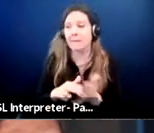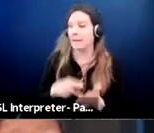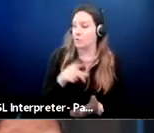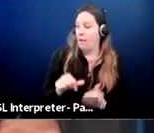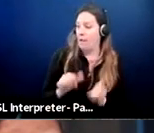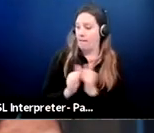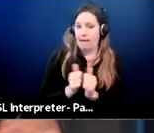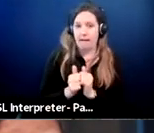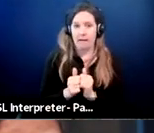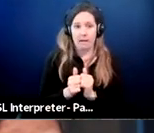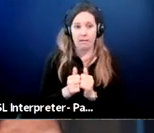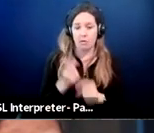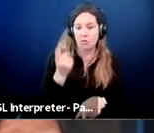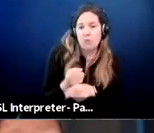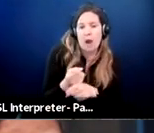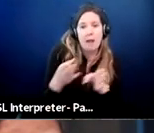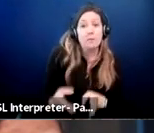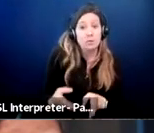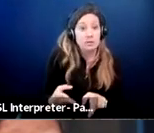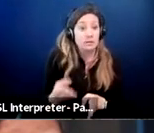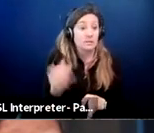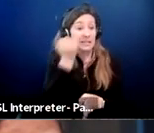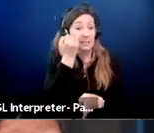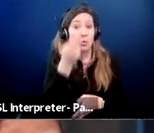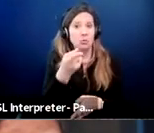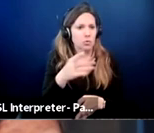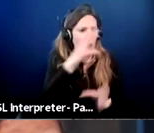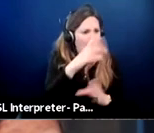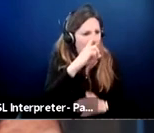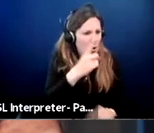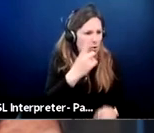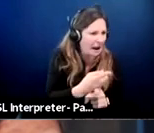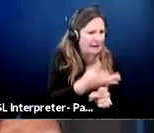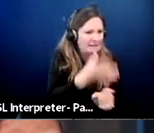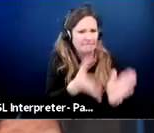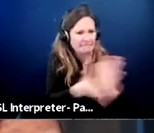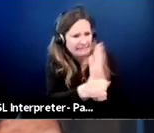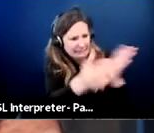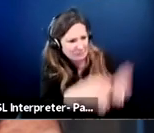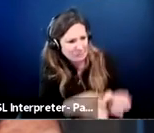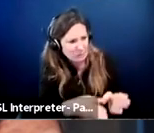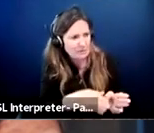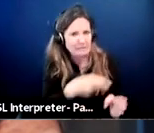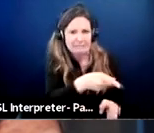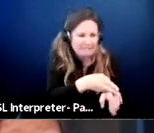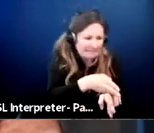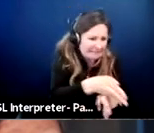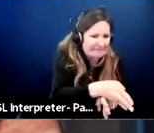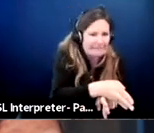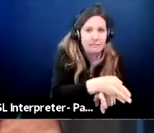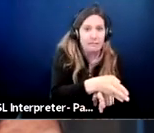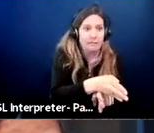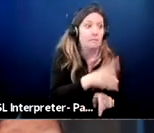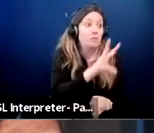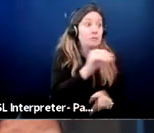hiring the right people, especially if you're in a niche industry and you're fighting for the talent. So all of a sudden, if you've got a grant approval and you have an average of $60,000 salary,